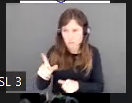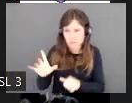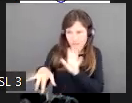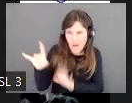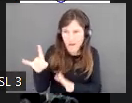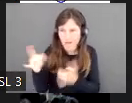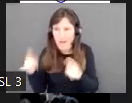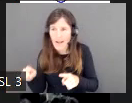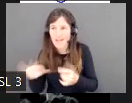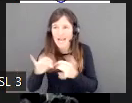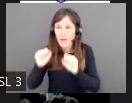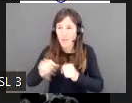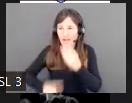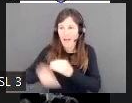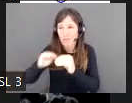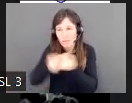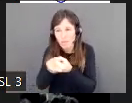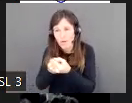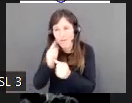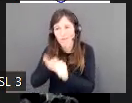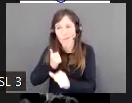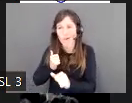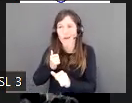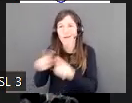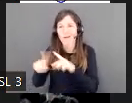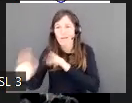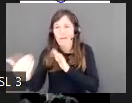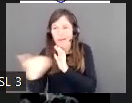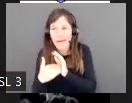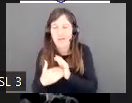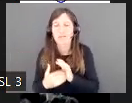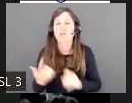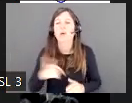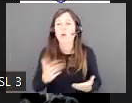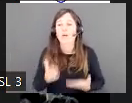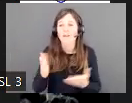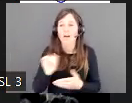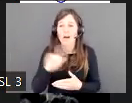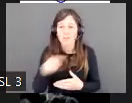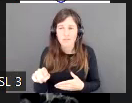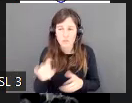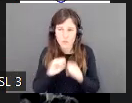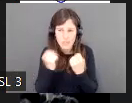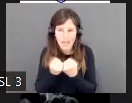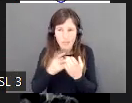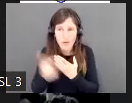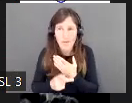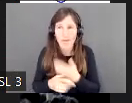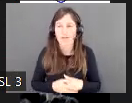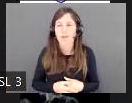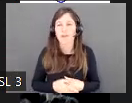where a person has gone missing. We offer Alzheimer's Society programming, social work for caregiver